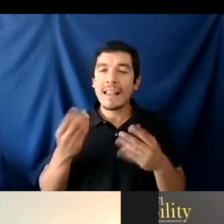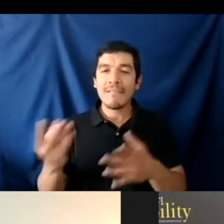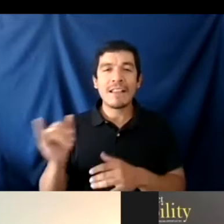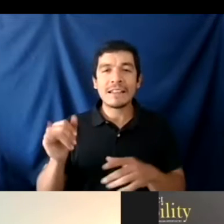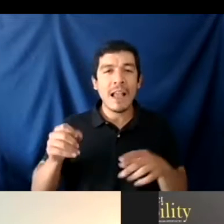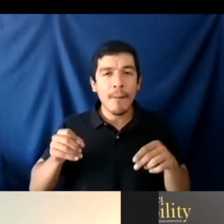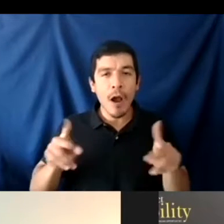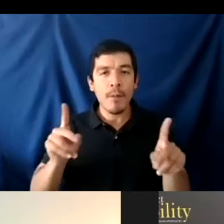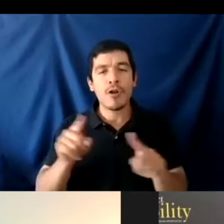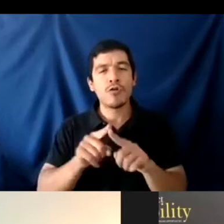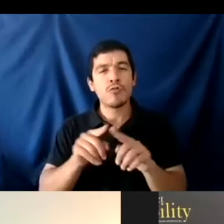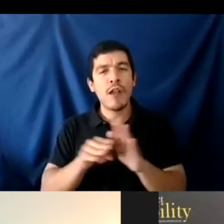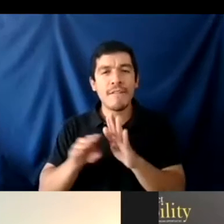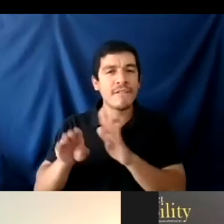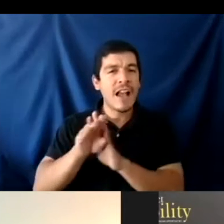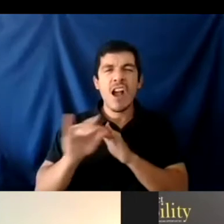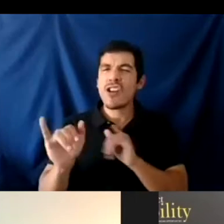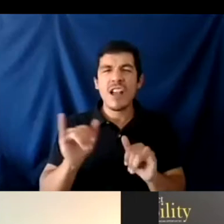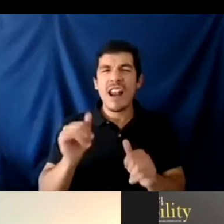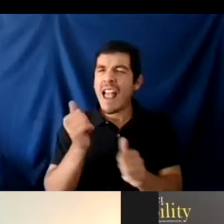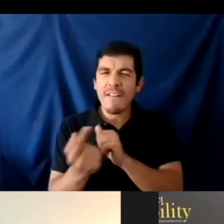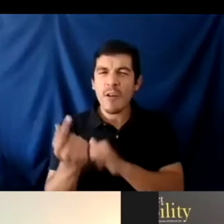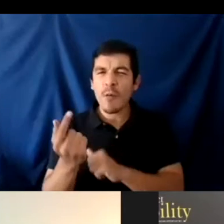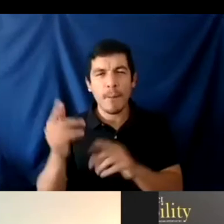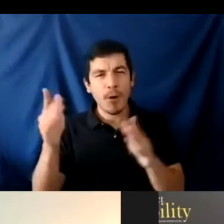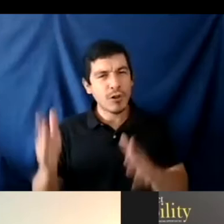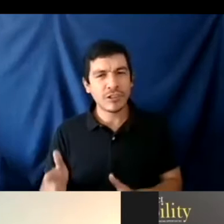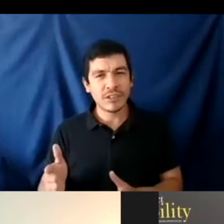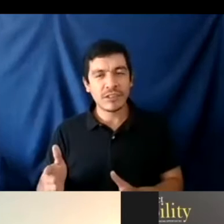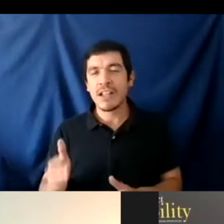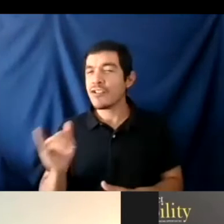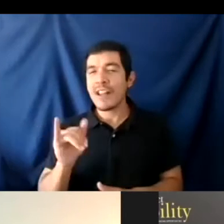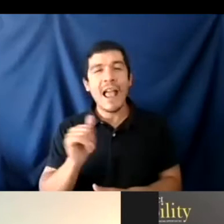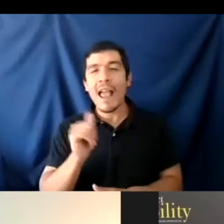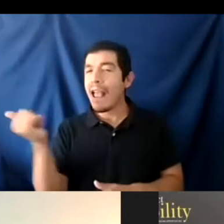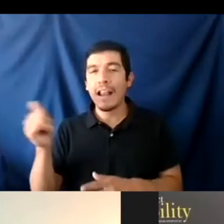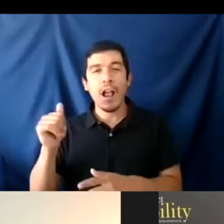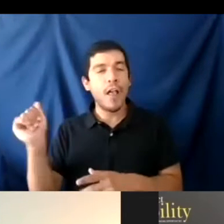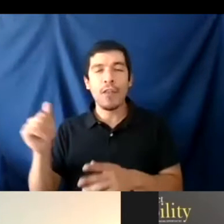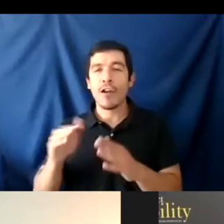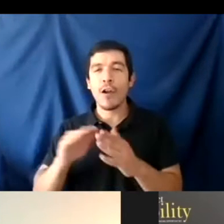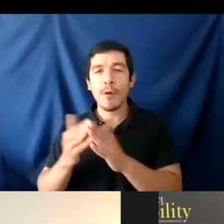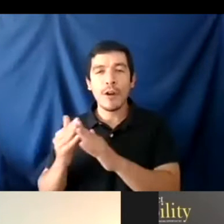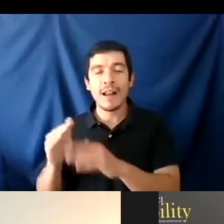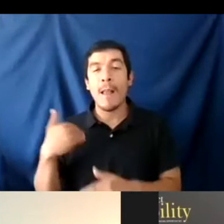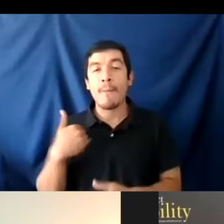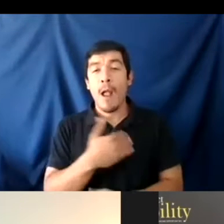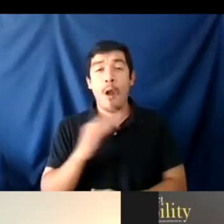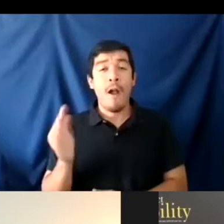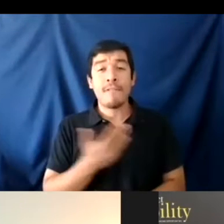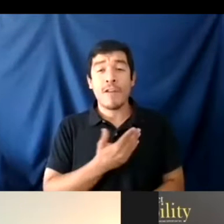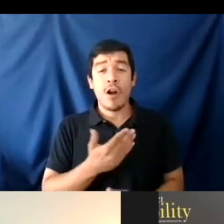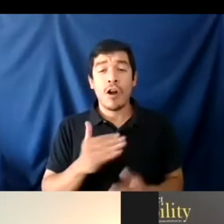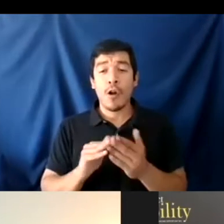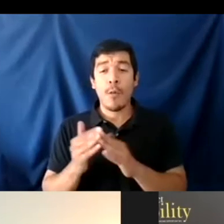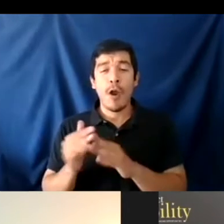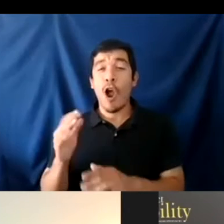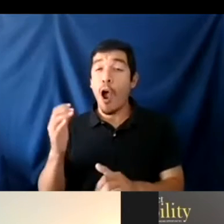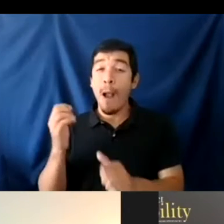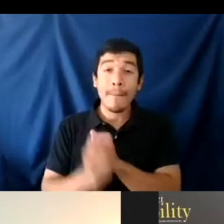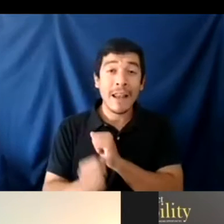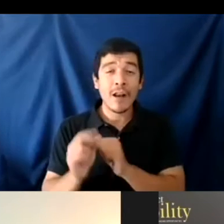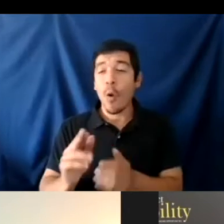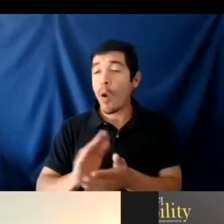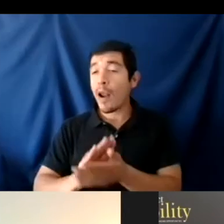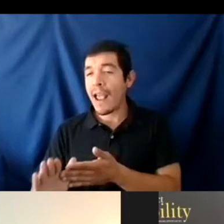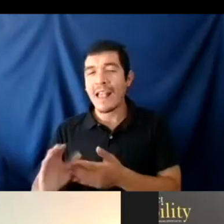to advance, just like every other segment of society. So members of our community are as mean or nice as anyone